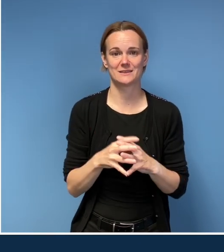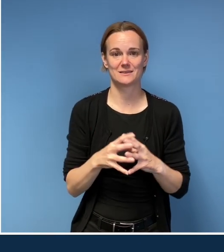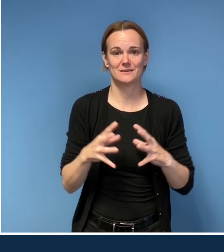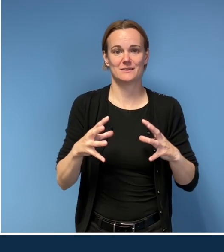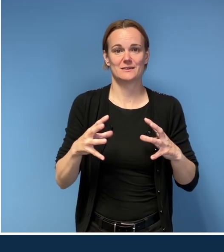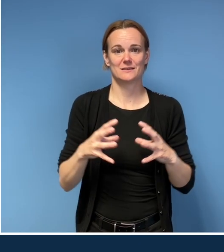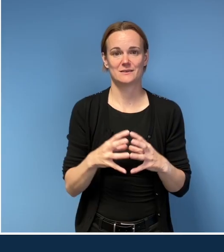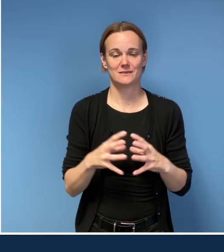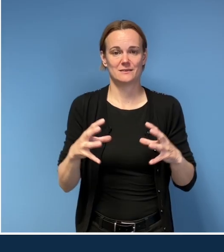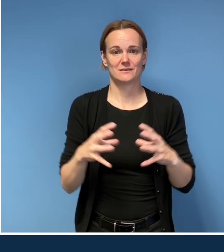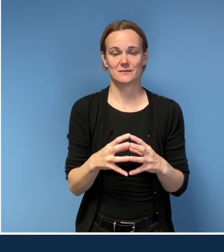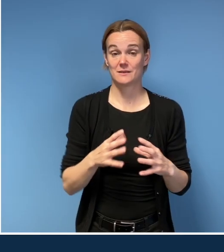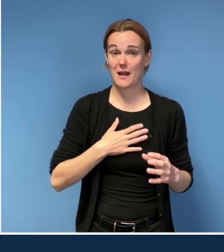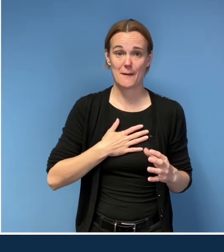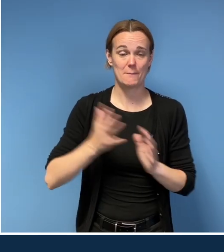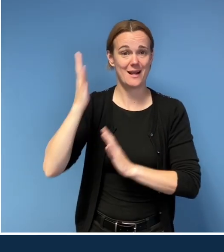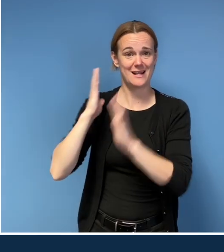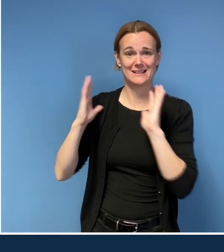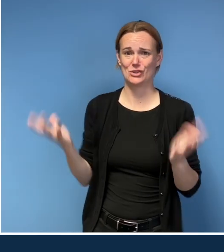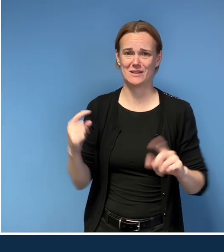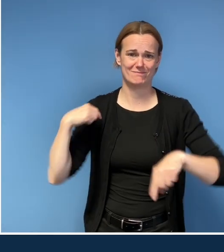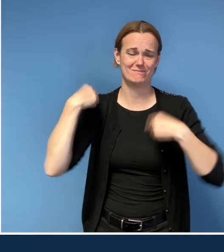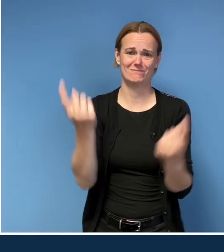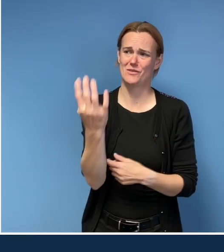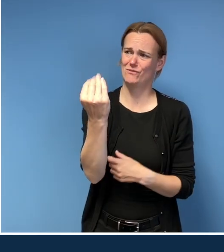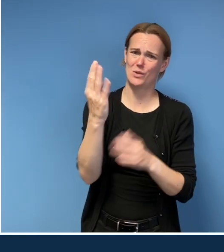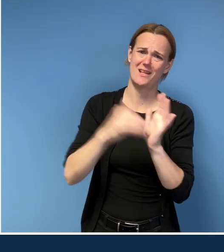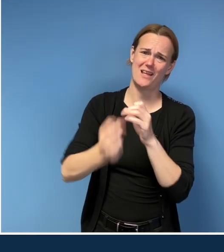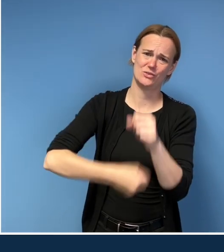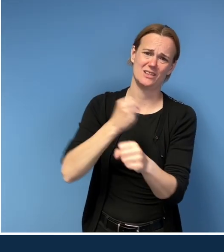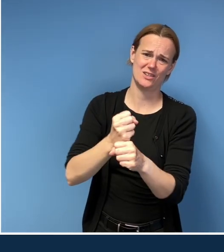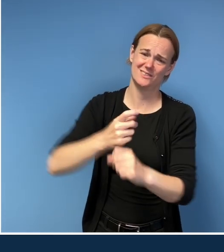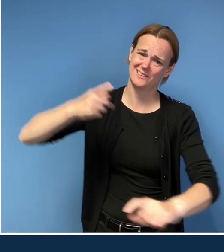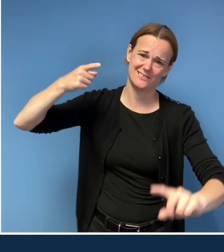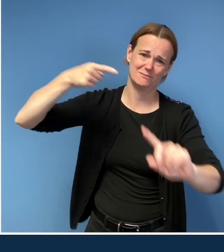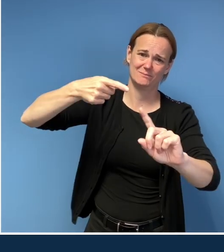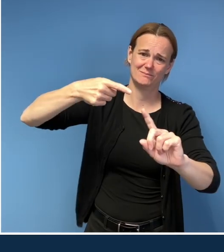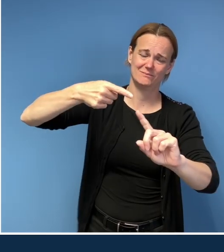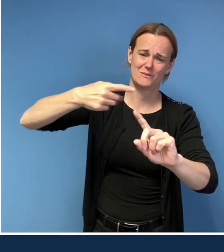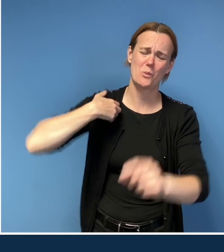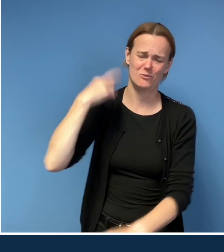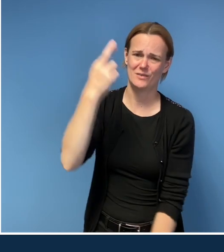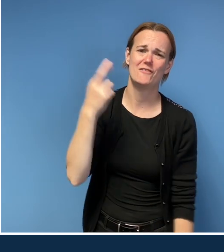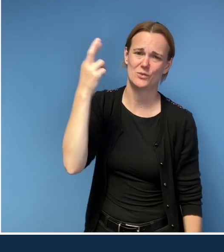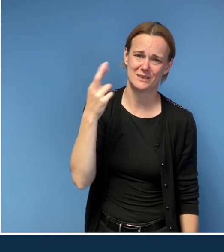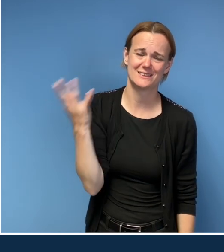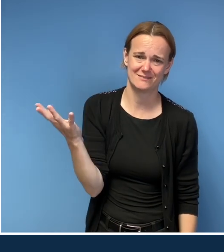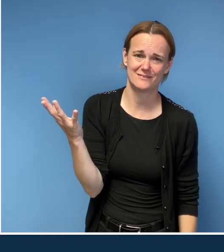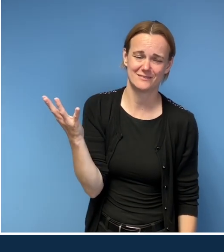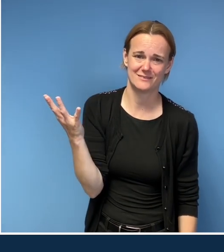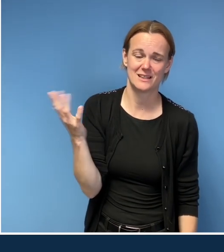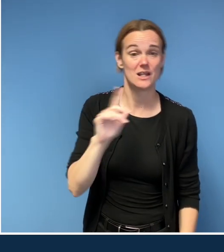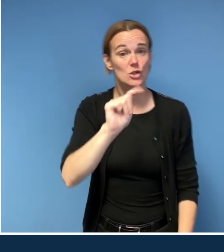my ancestors have been here for over 14,000 plus years. That was intentional. There was an intent relationship with treaty,